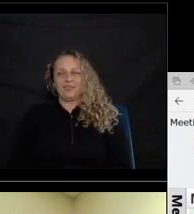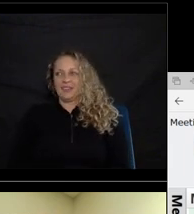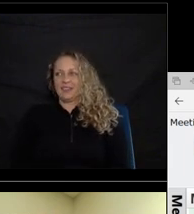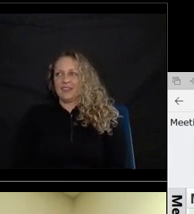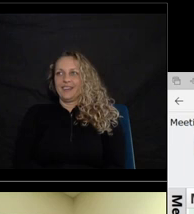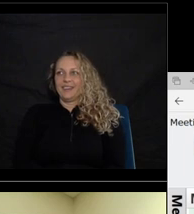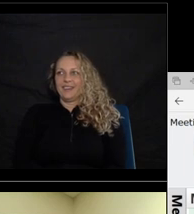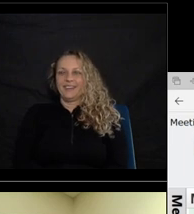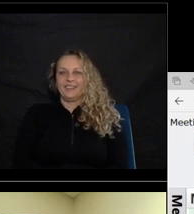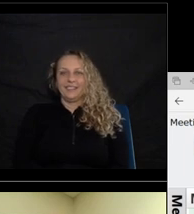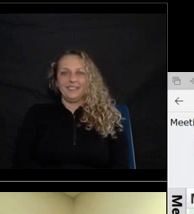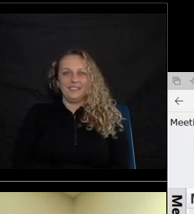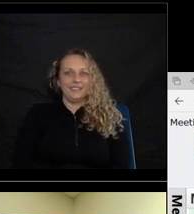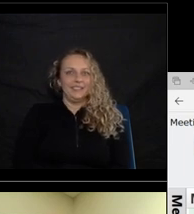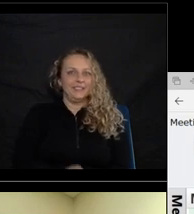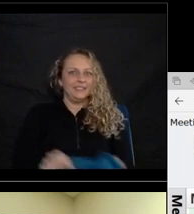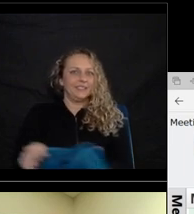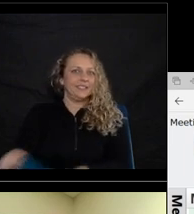Thank you.